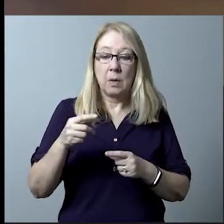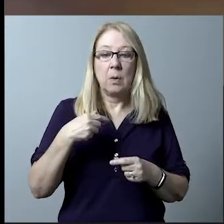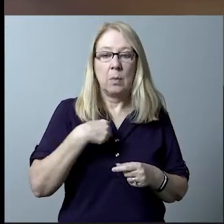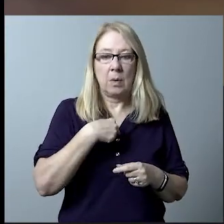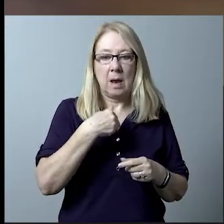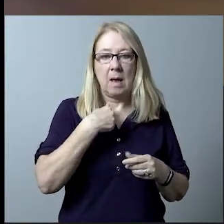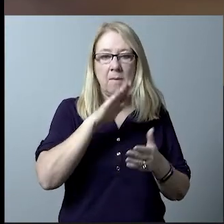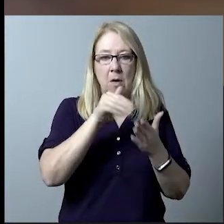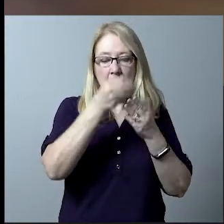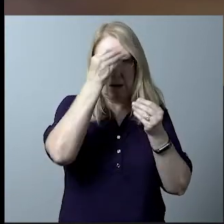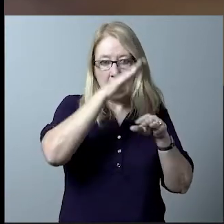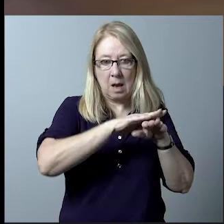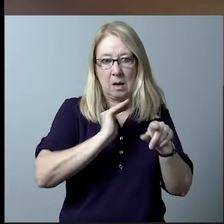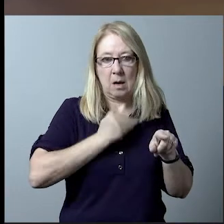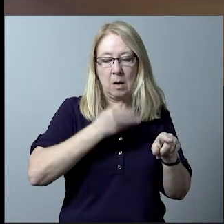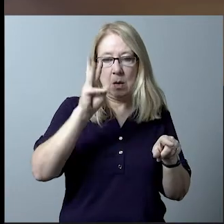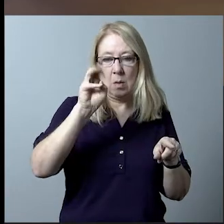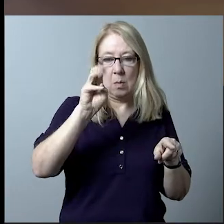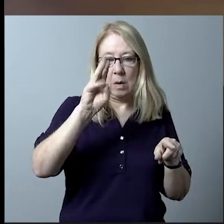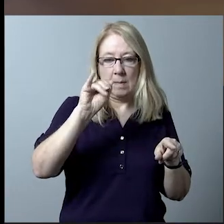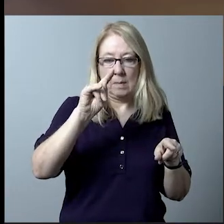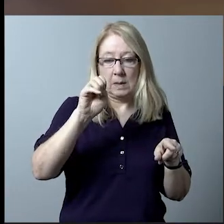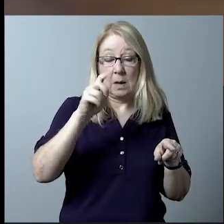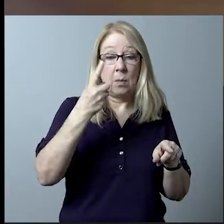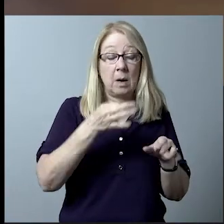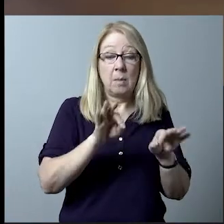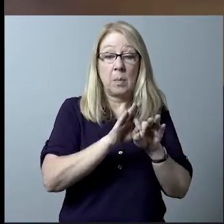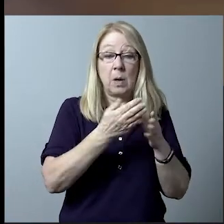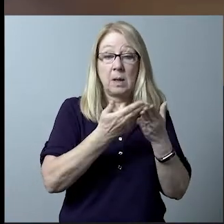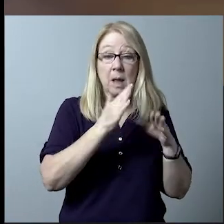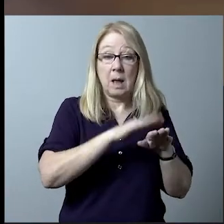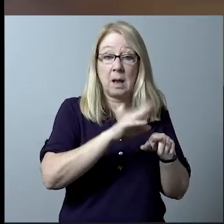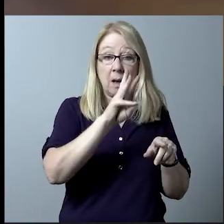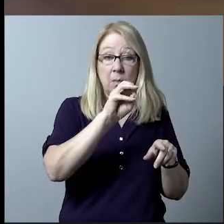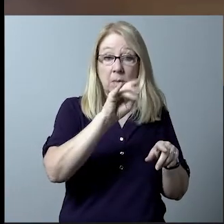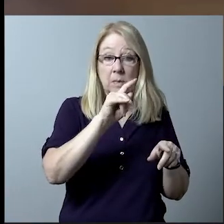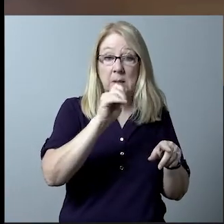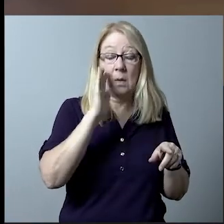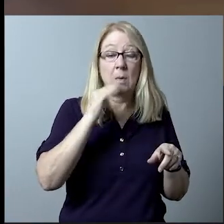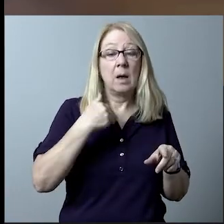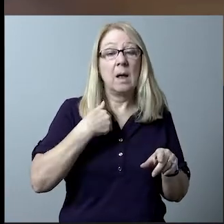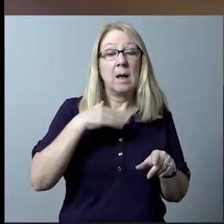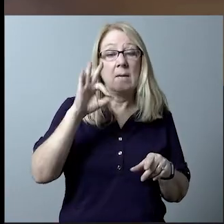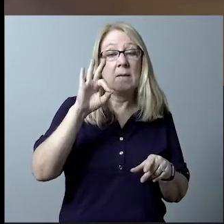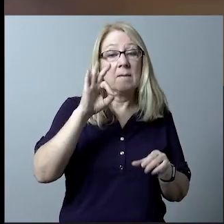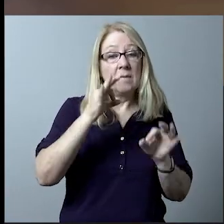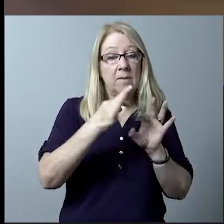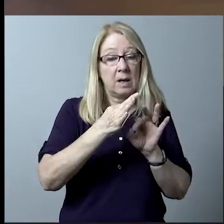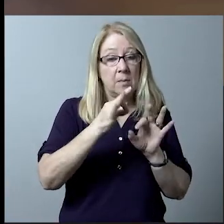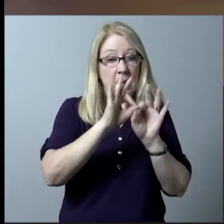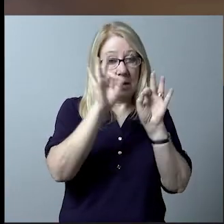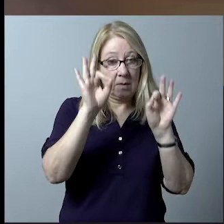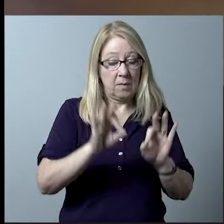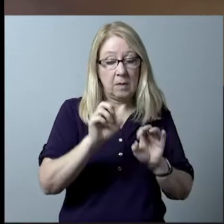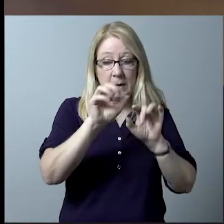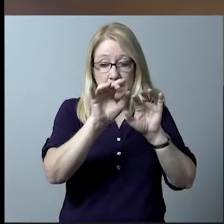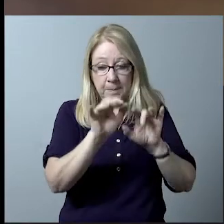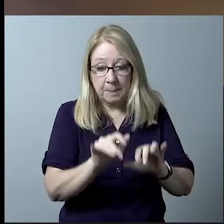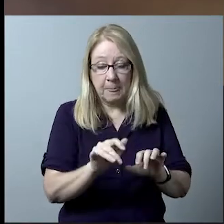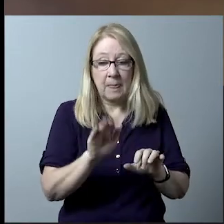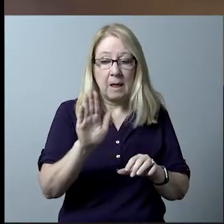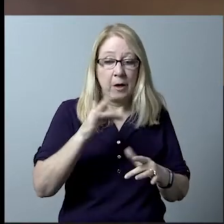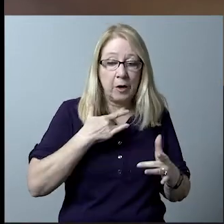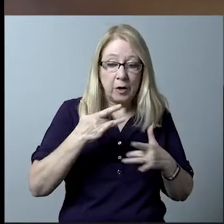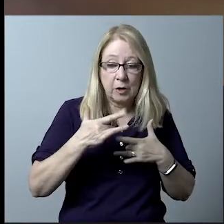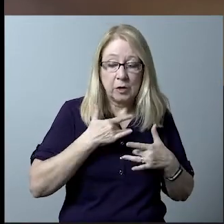are also completely redesigning our website. One of the important features of the new website will be a feedback form for staff to use at their